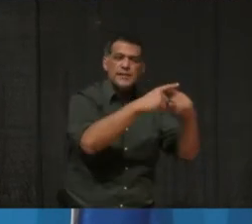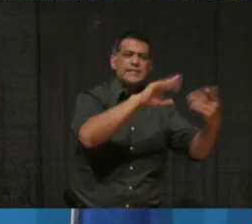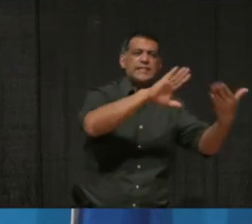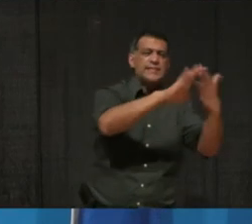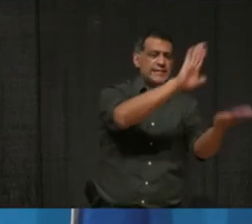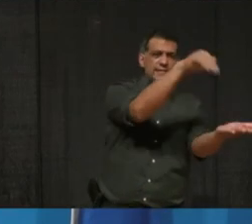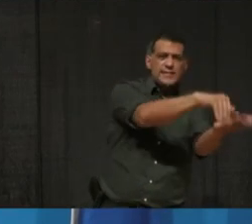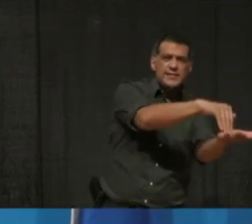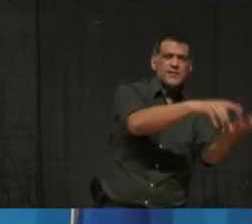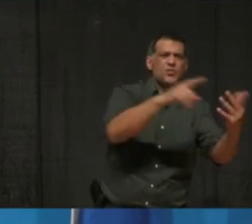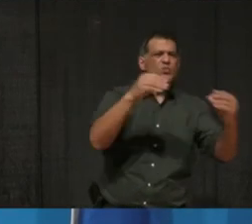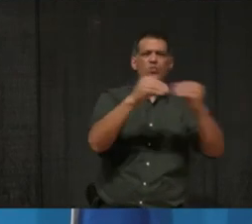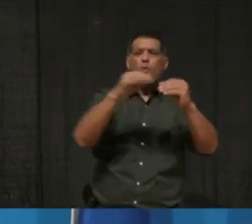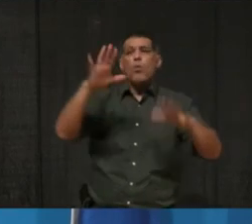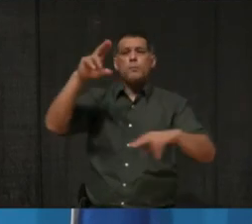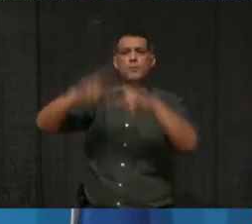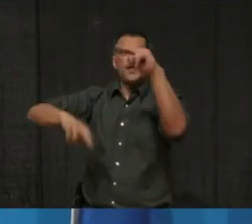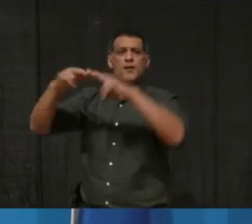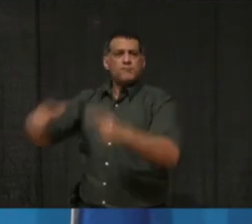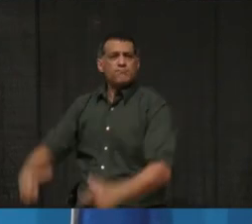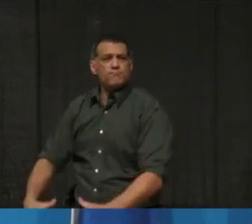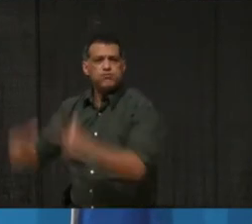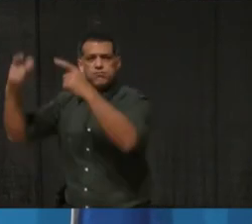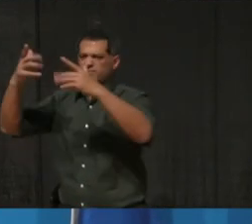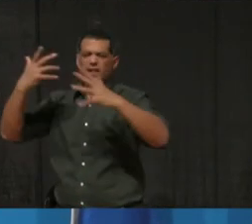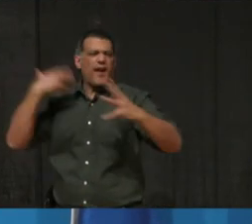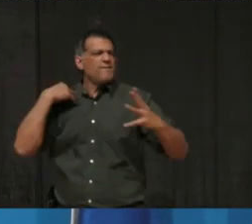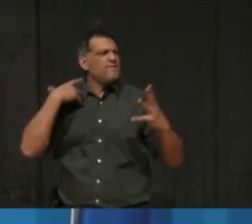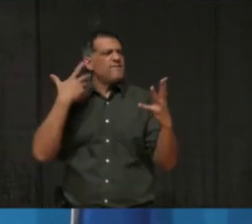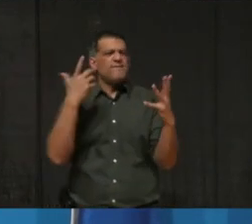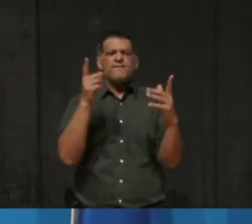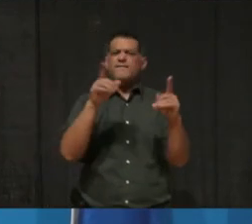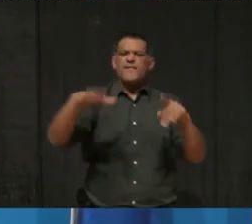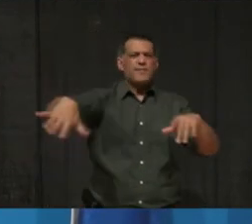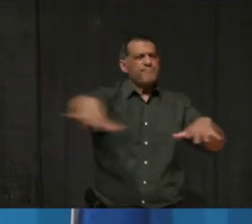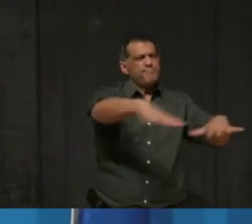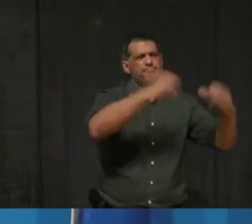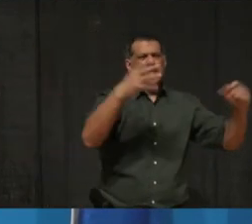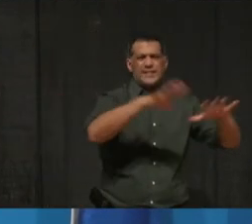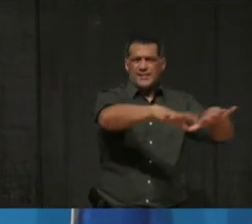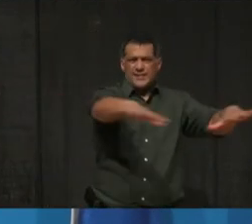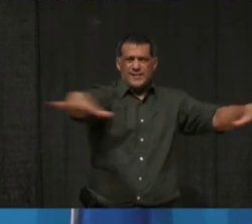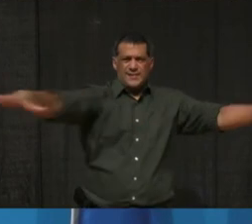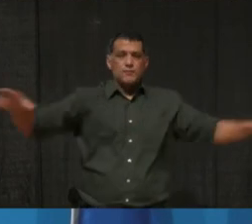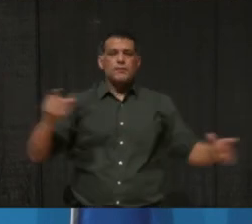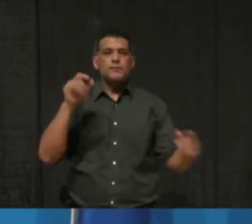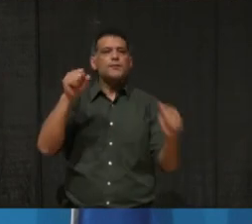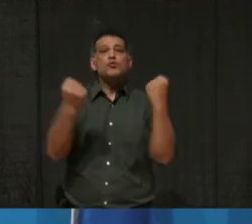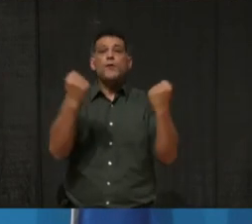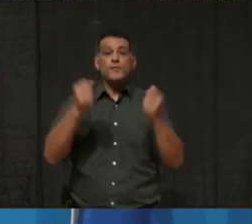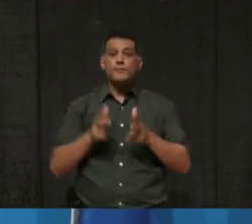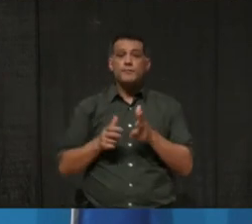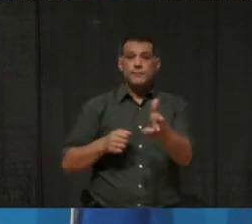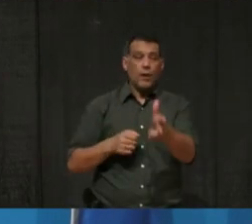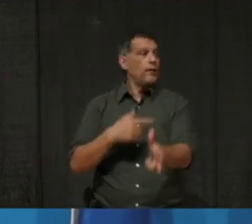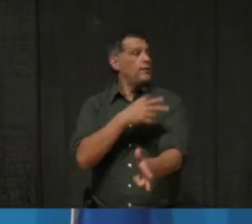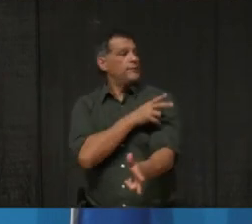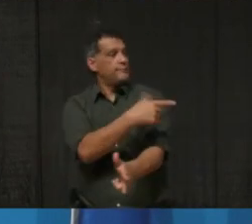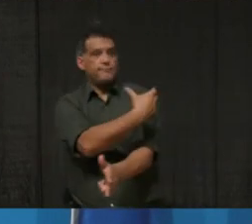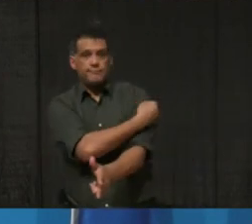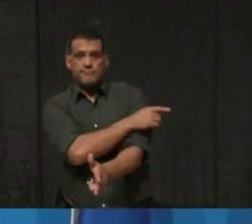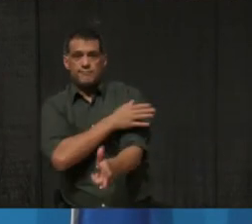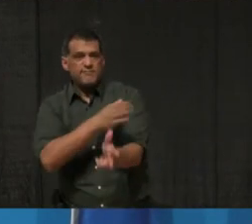community. And certainly drive-through as well as mobile options. These are all things that are currently